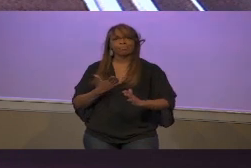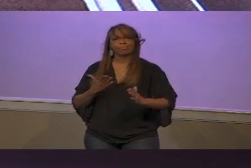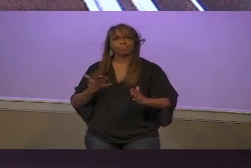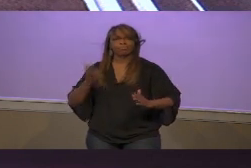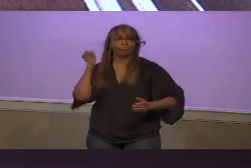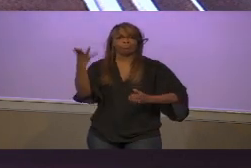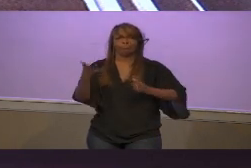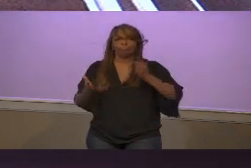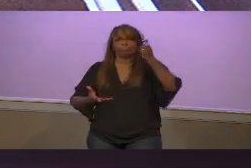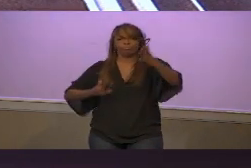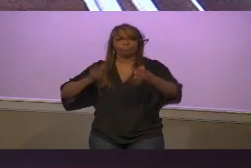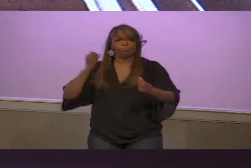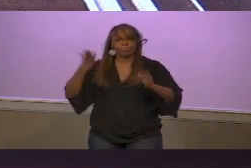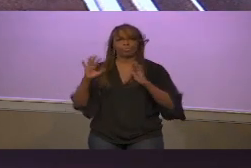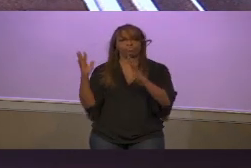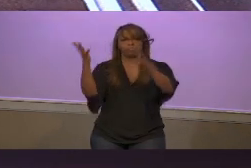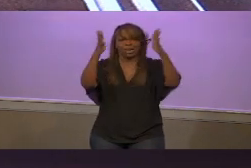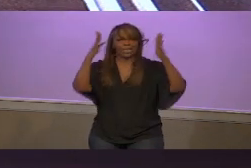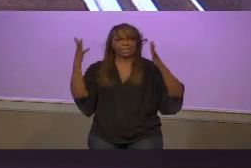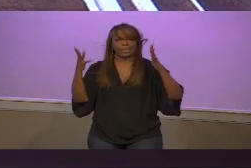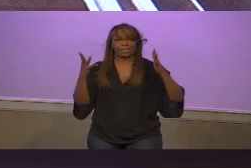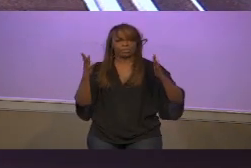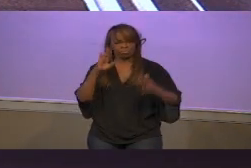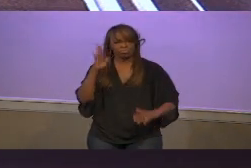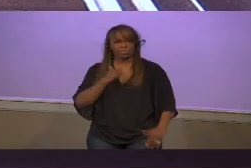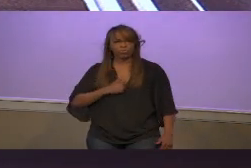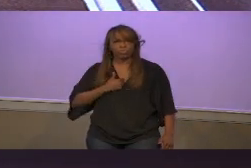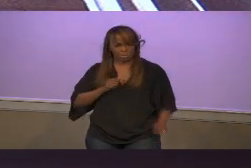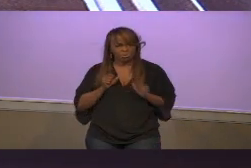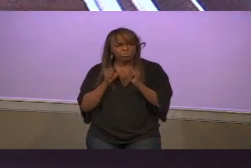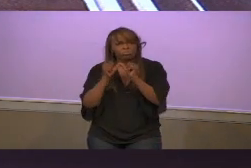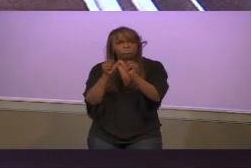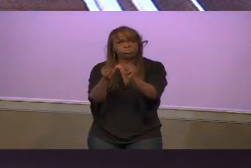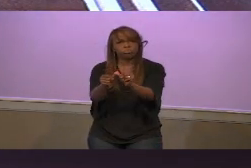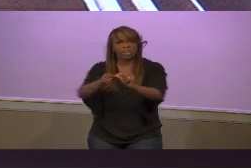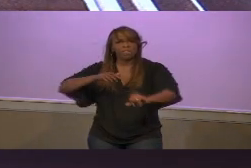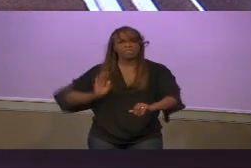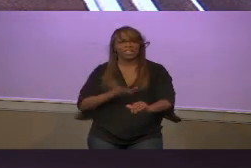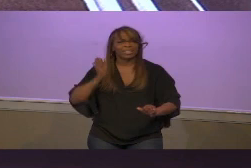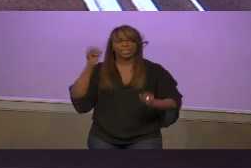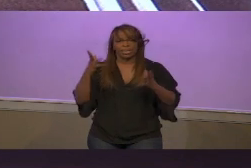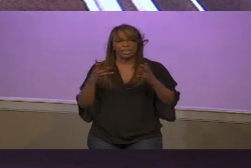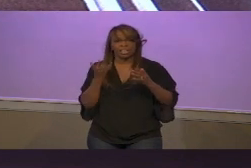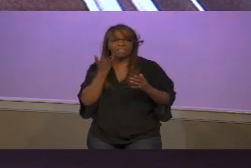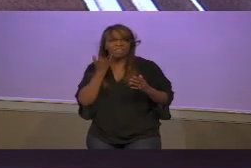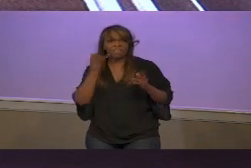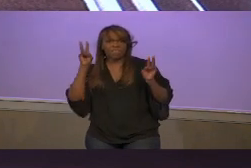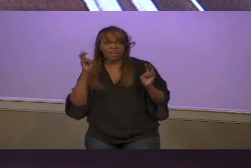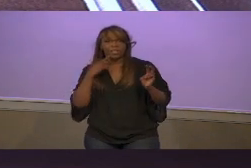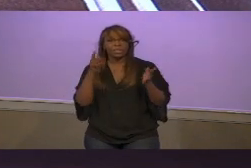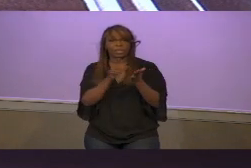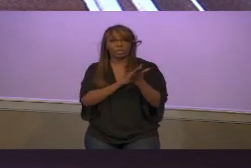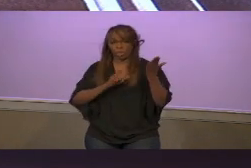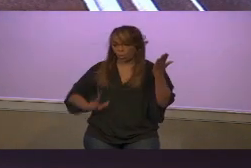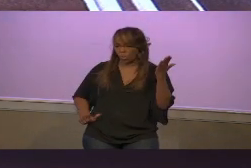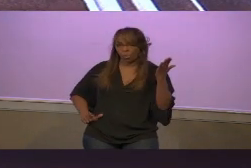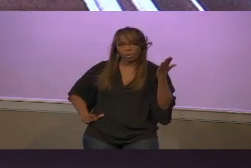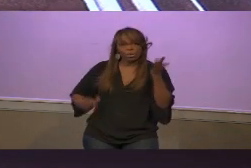unadulterated praise and unapologetic worship as they say, if it had not been the